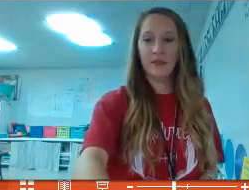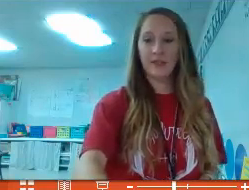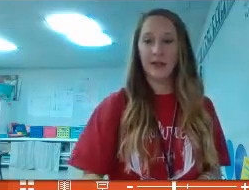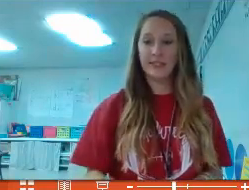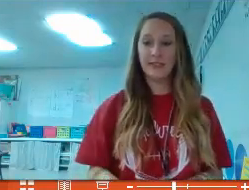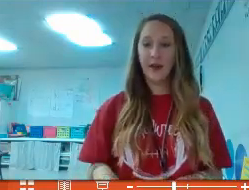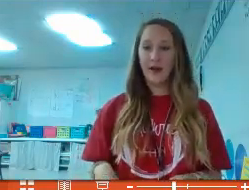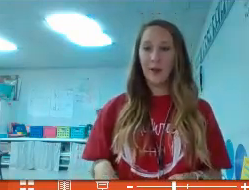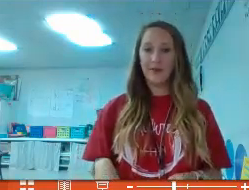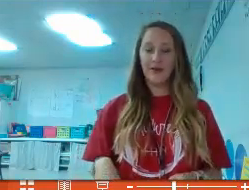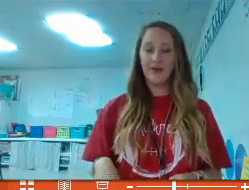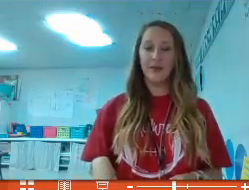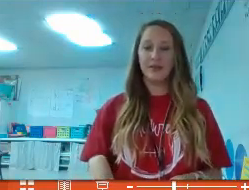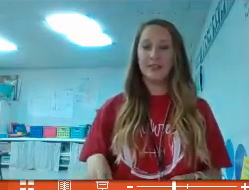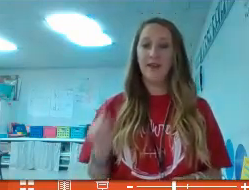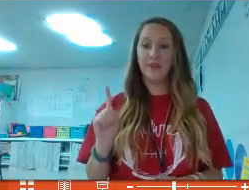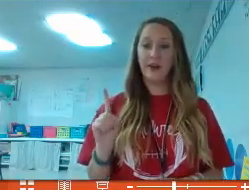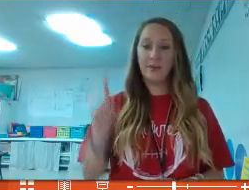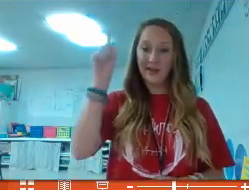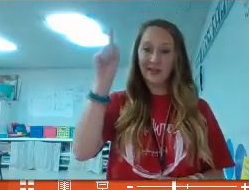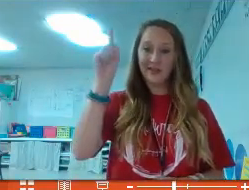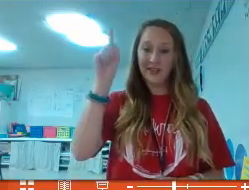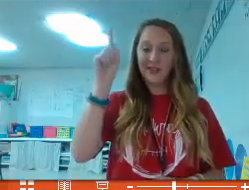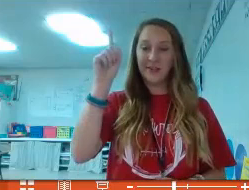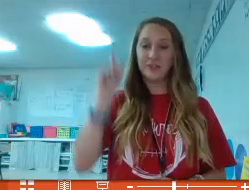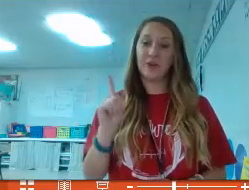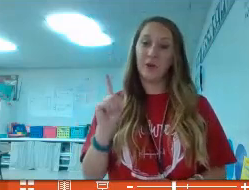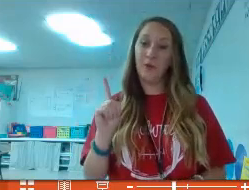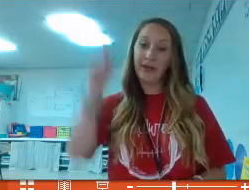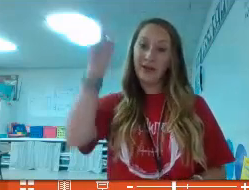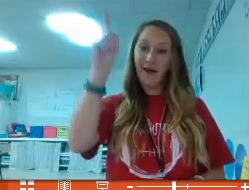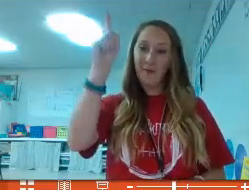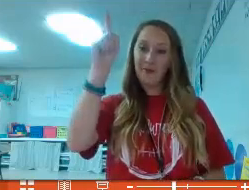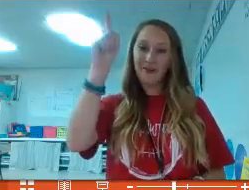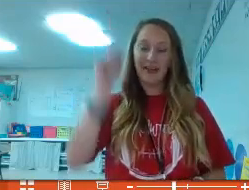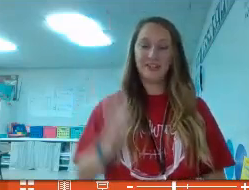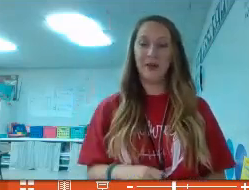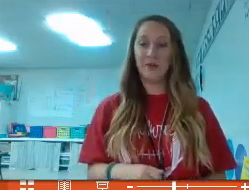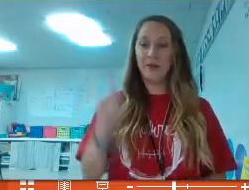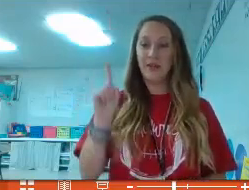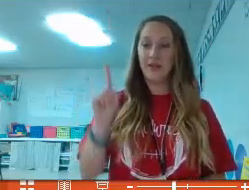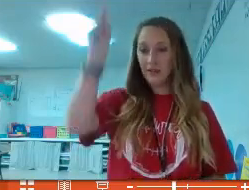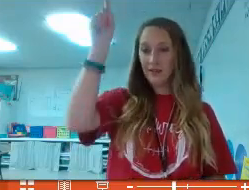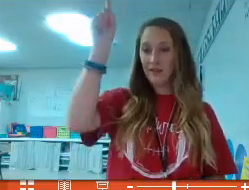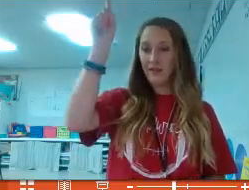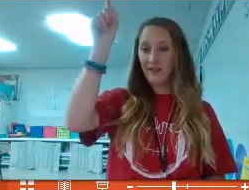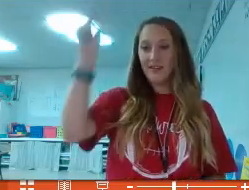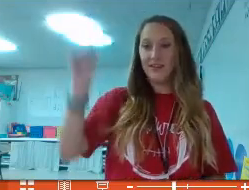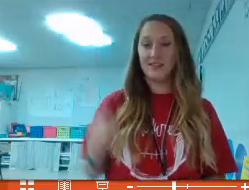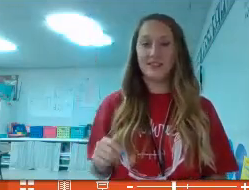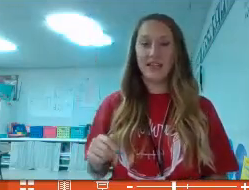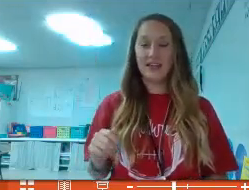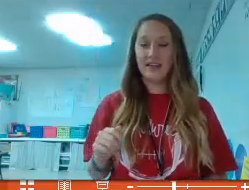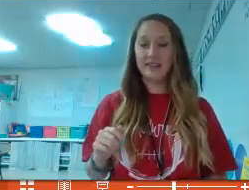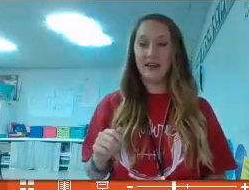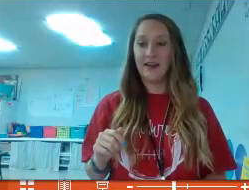The next one is up. The sign for up is, you're just going to point up. Okay, do that with me.